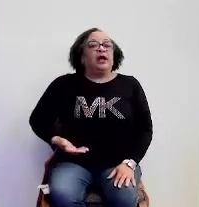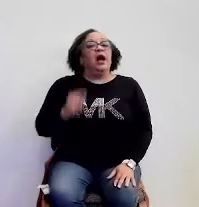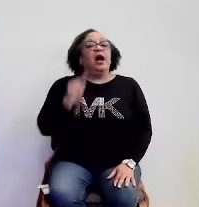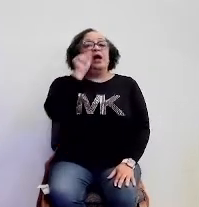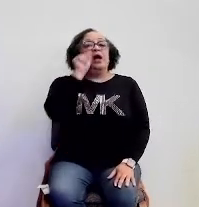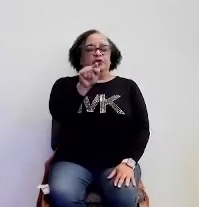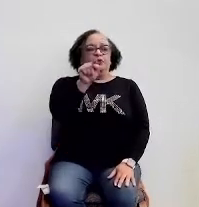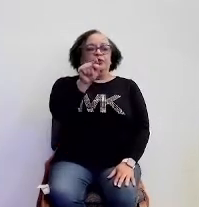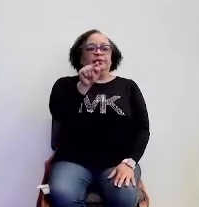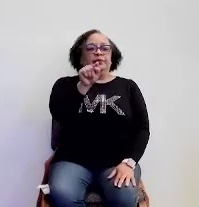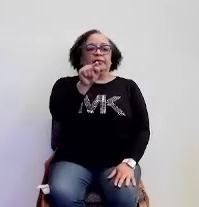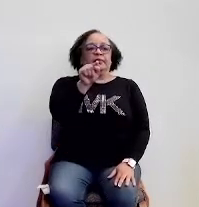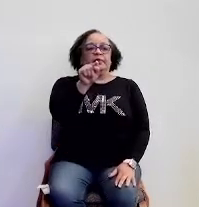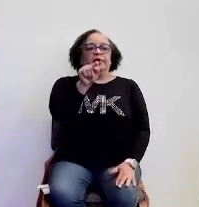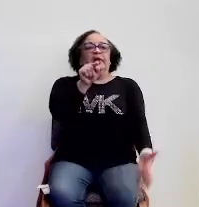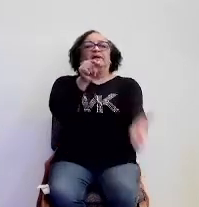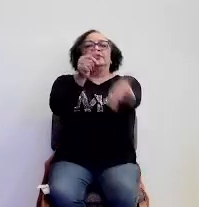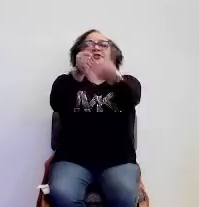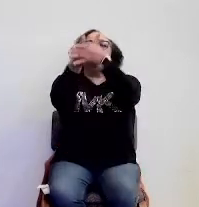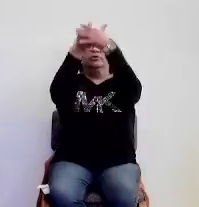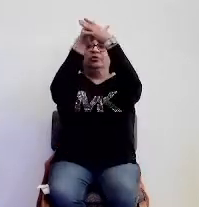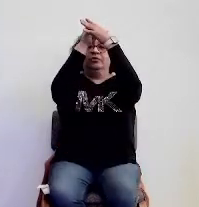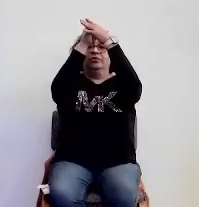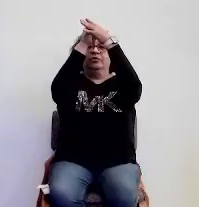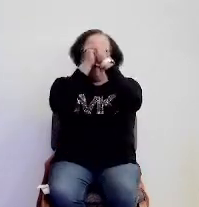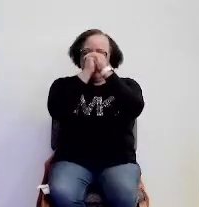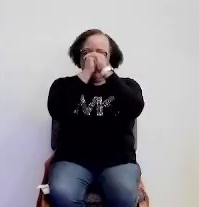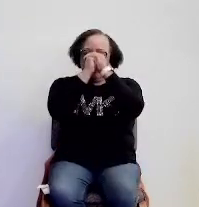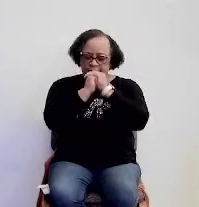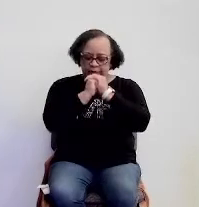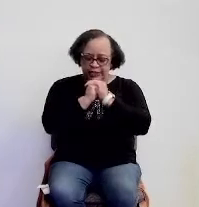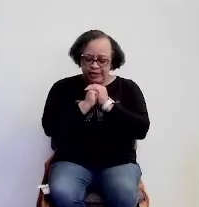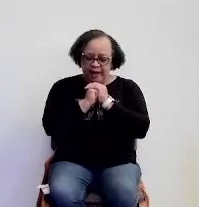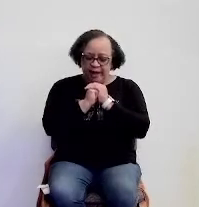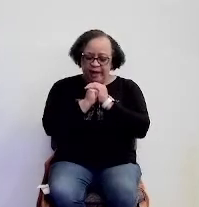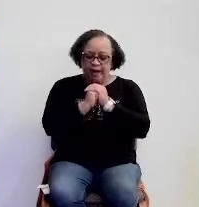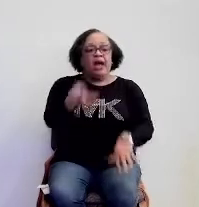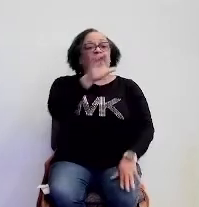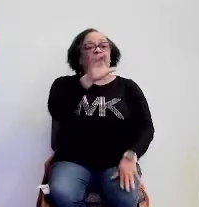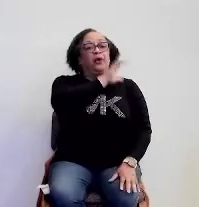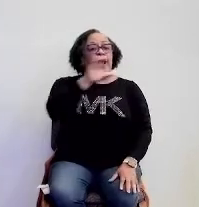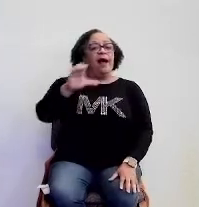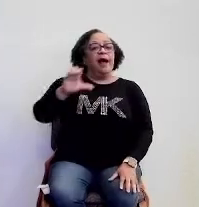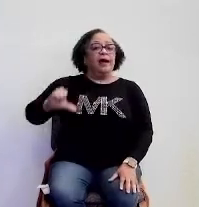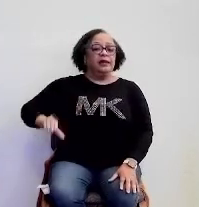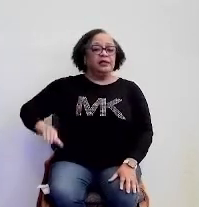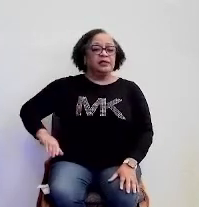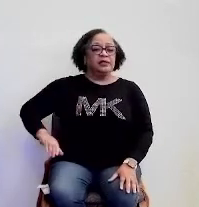To worship.